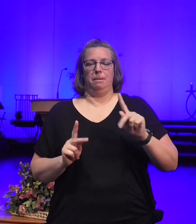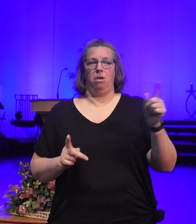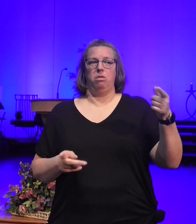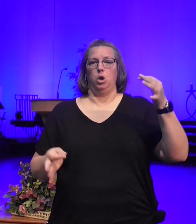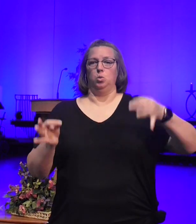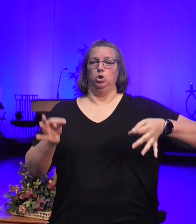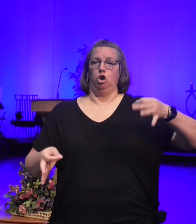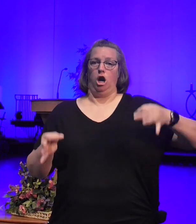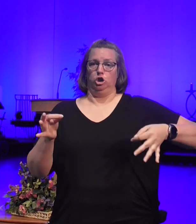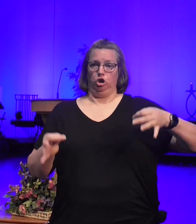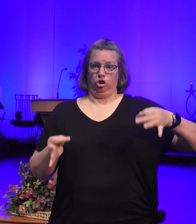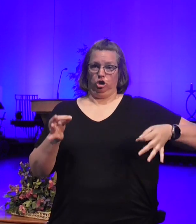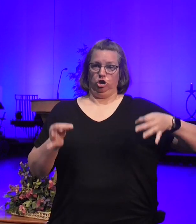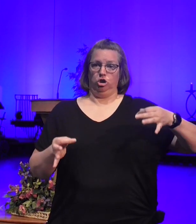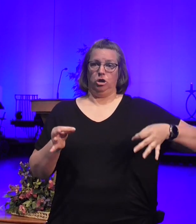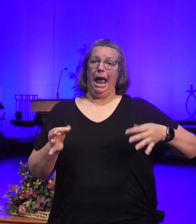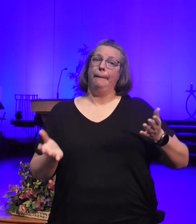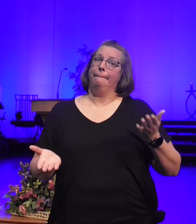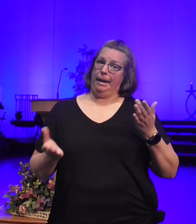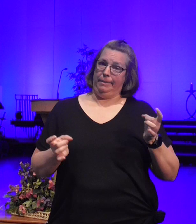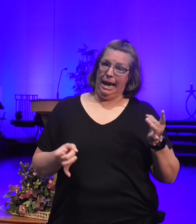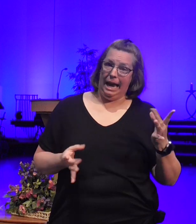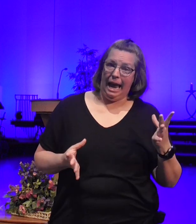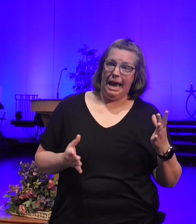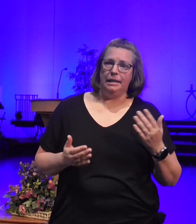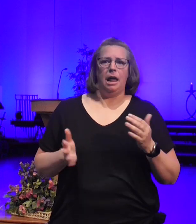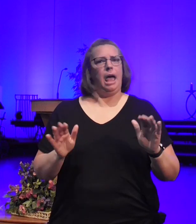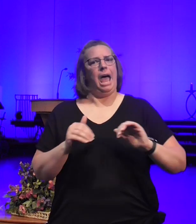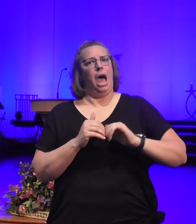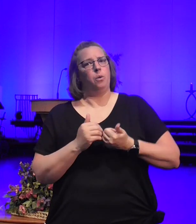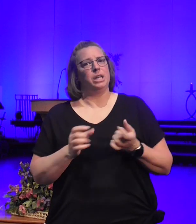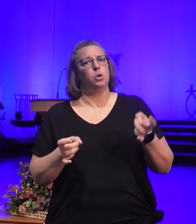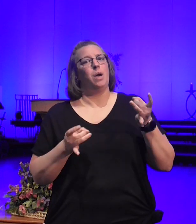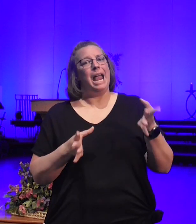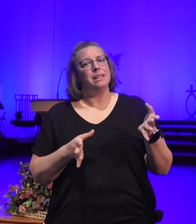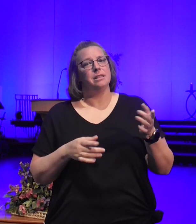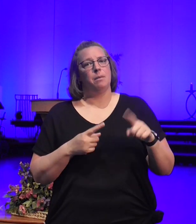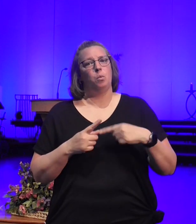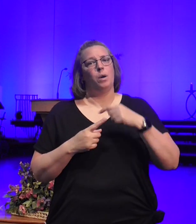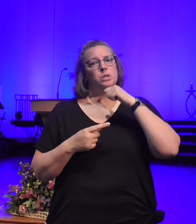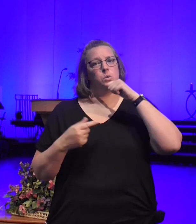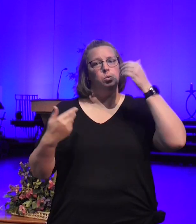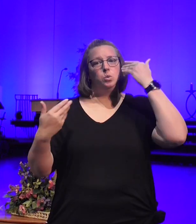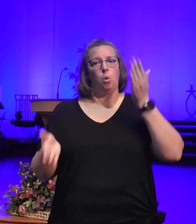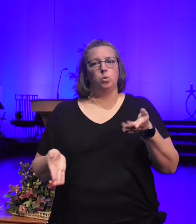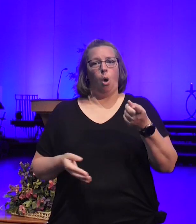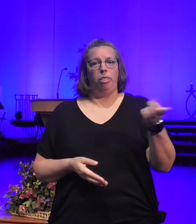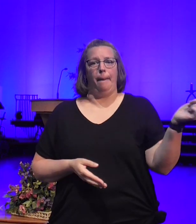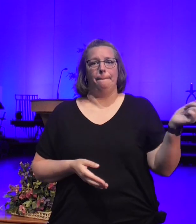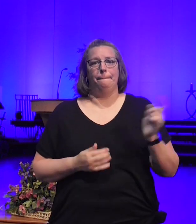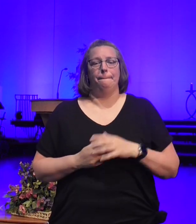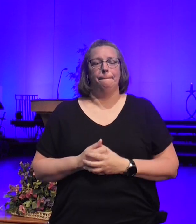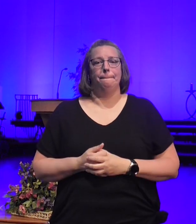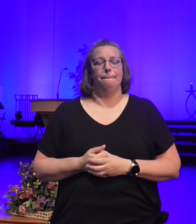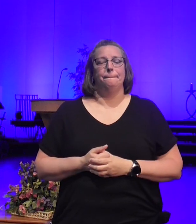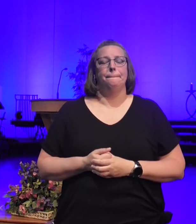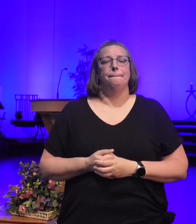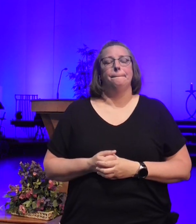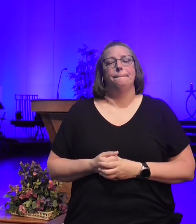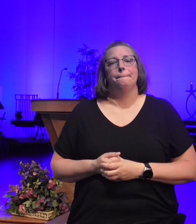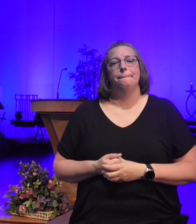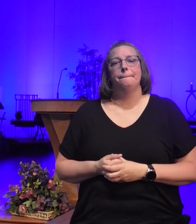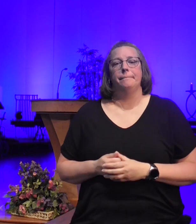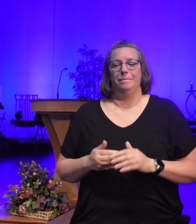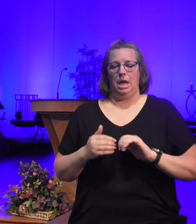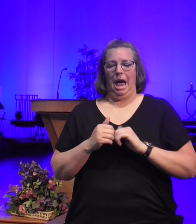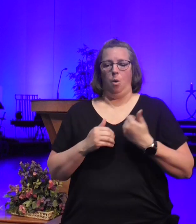groups, and maybe even hate, how can you hate them when you don't even know them? And how is it that we